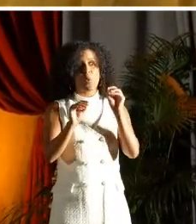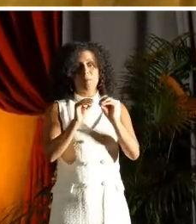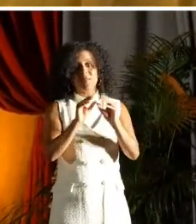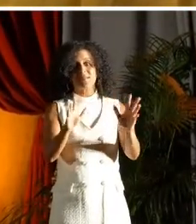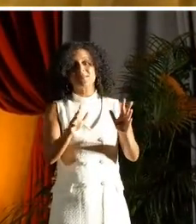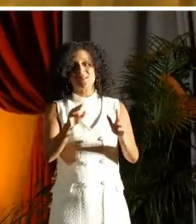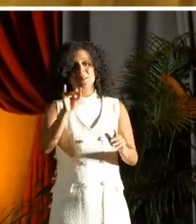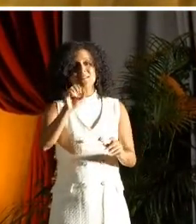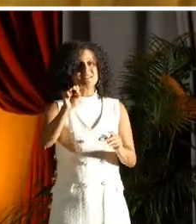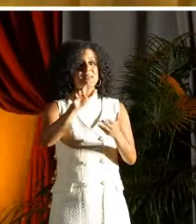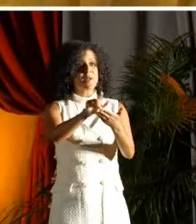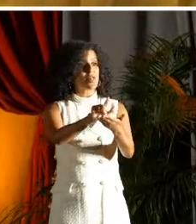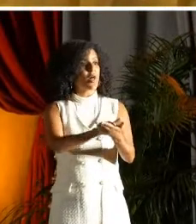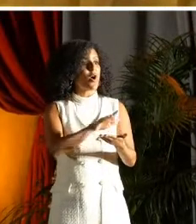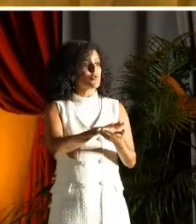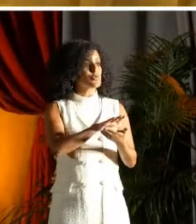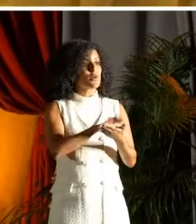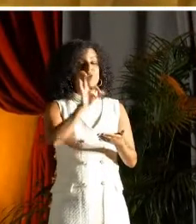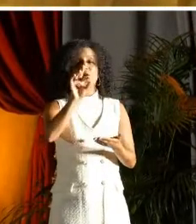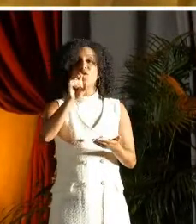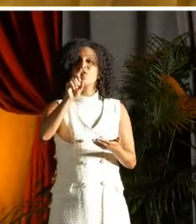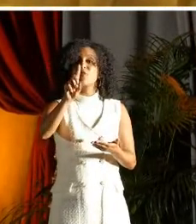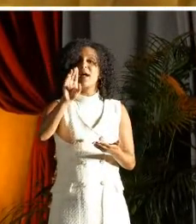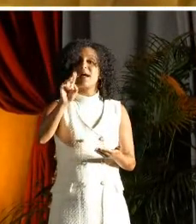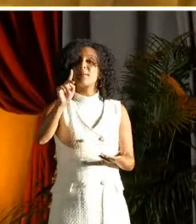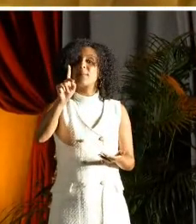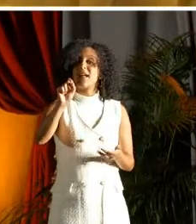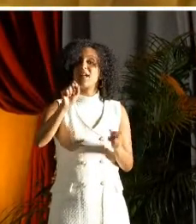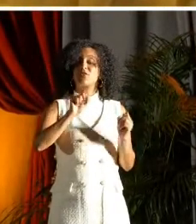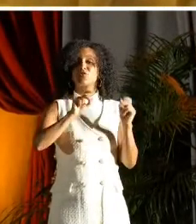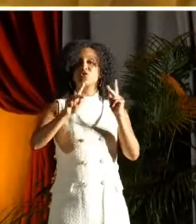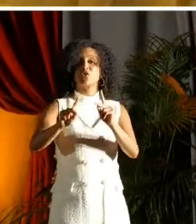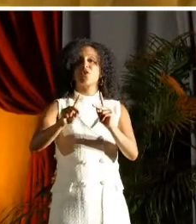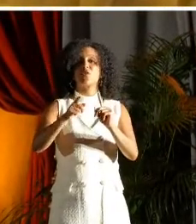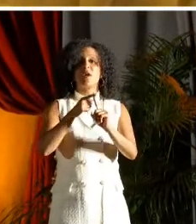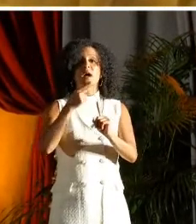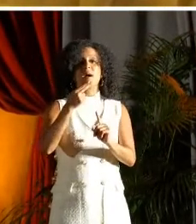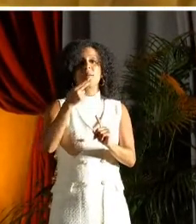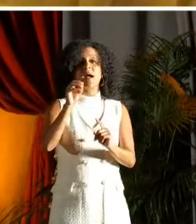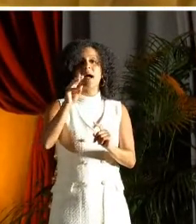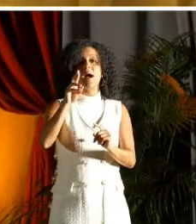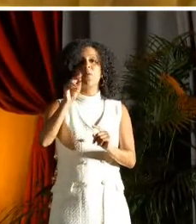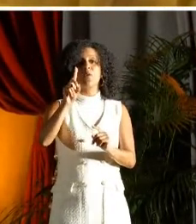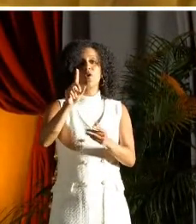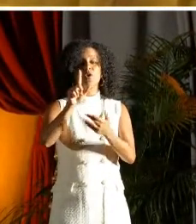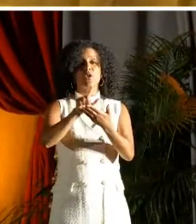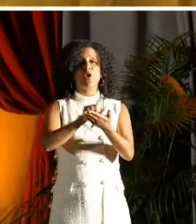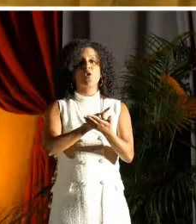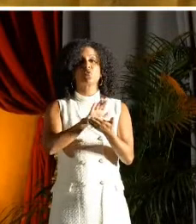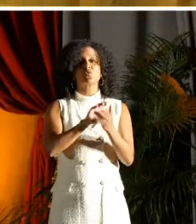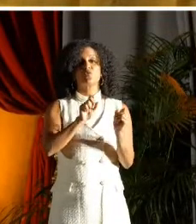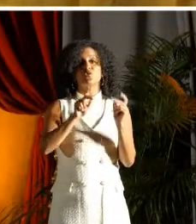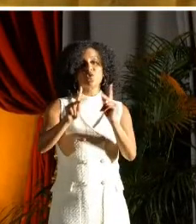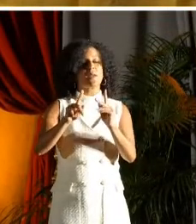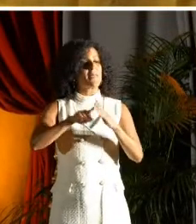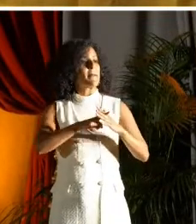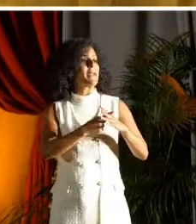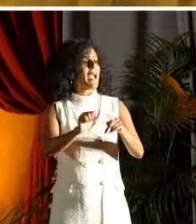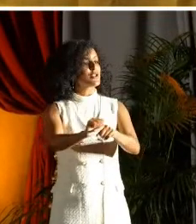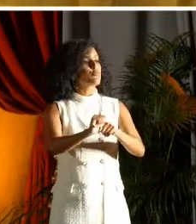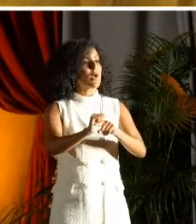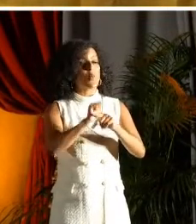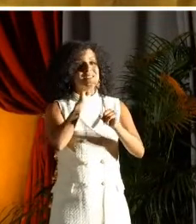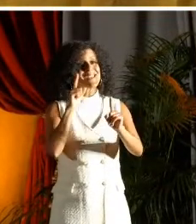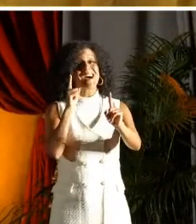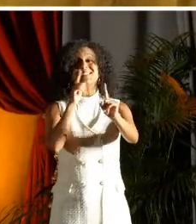University of Mississippi Law School, and Fred Banks returned from Howard Law School, their best friends growing up, and they began to practice. It